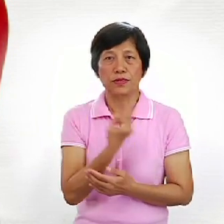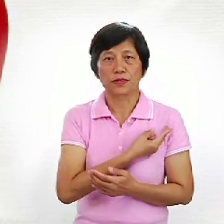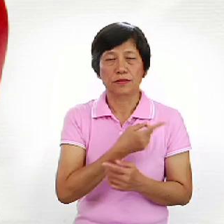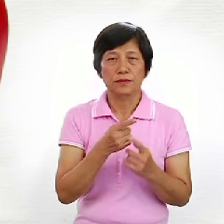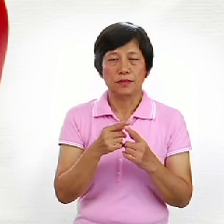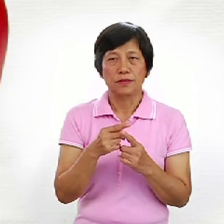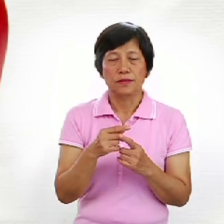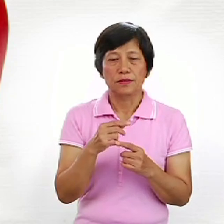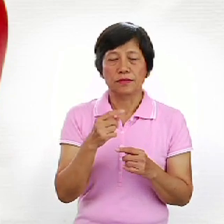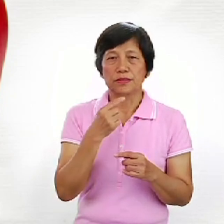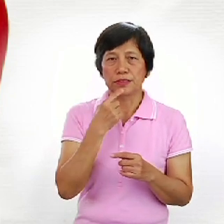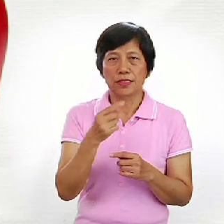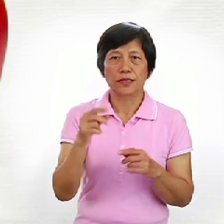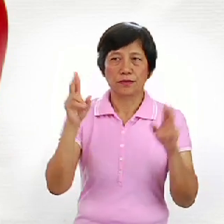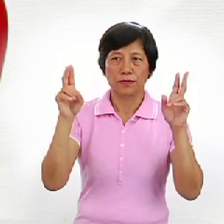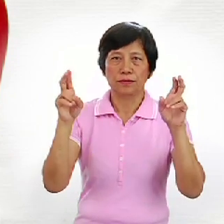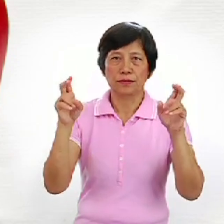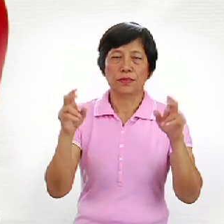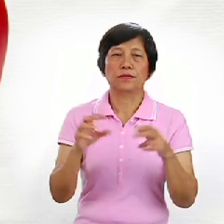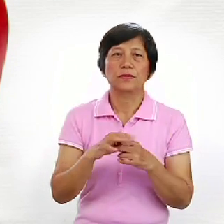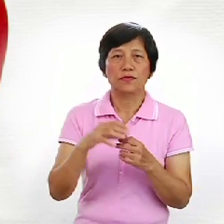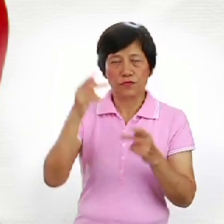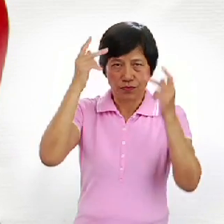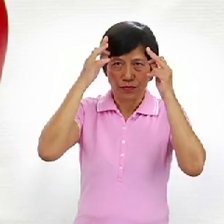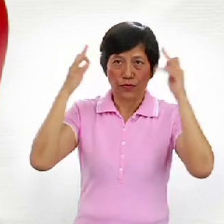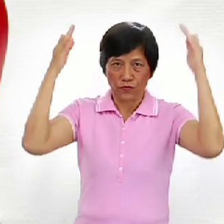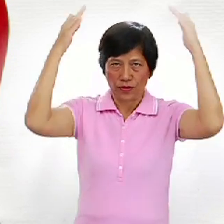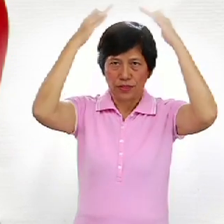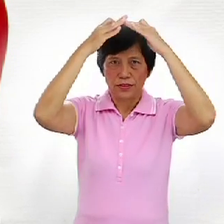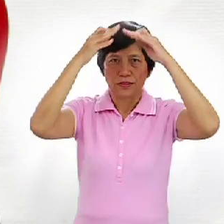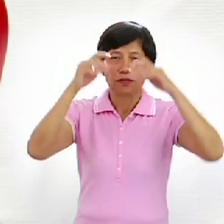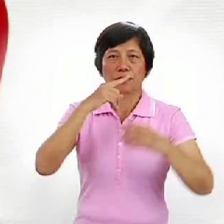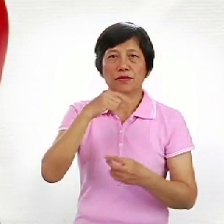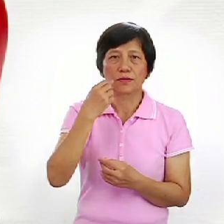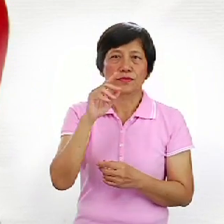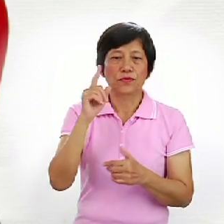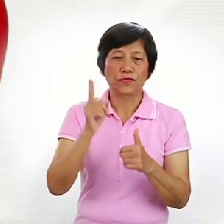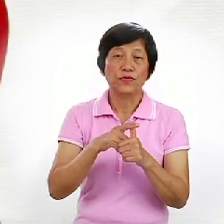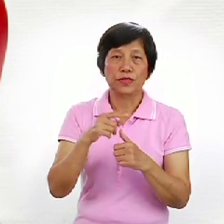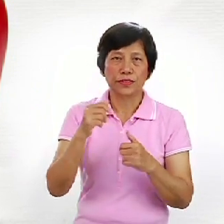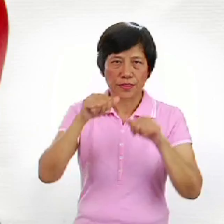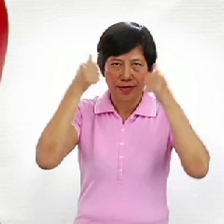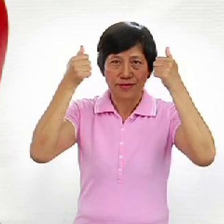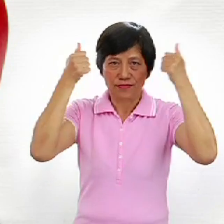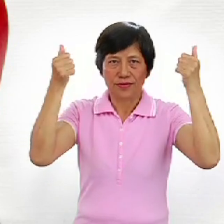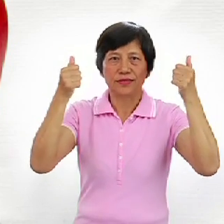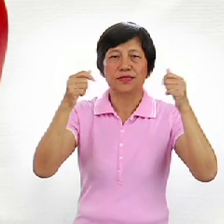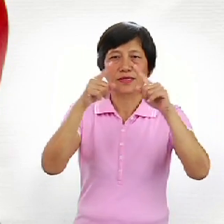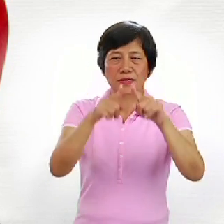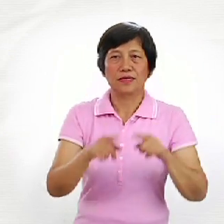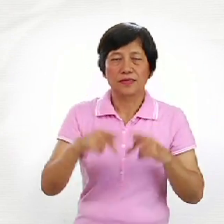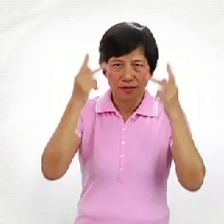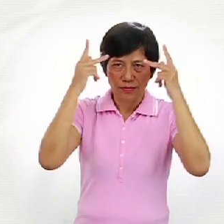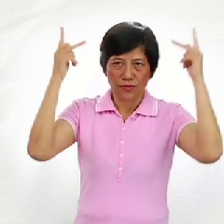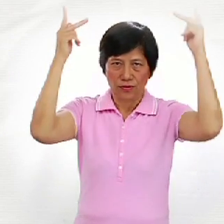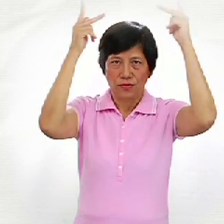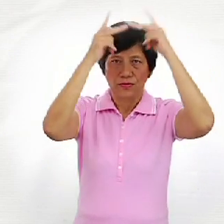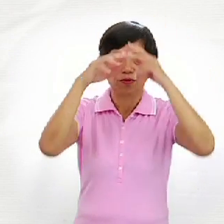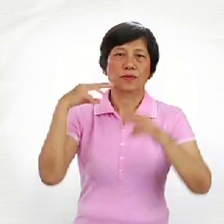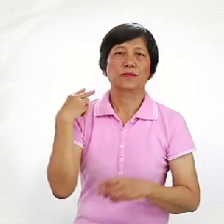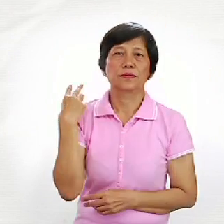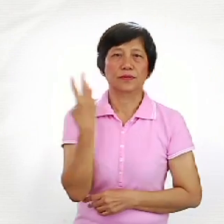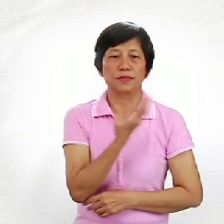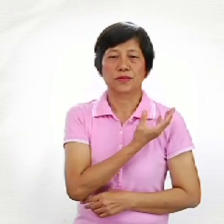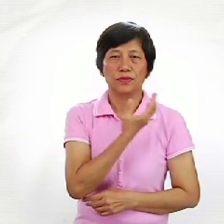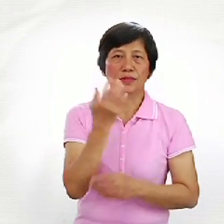of Pope Francis, whose first anniversary as Pope we just celebrated. He